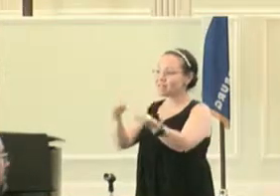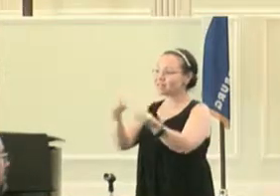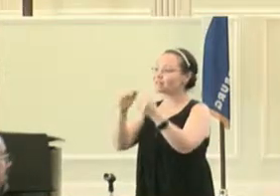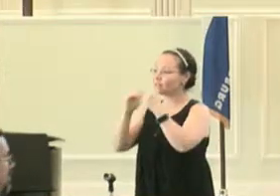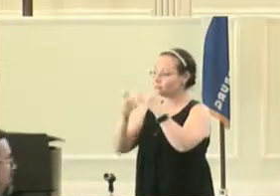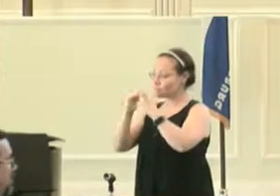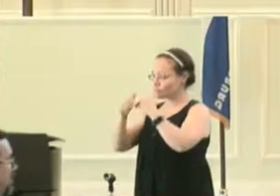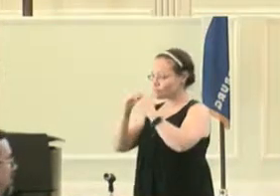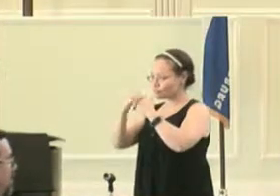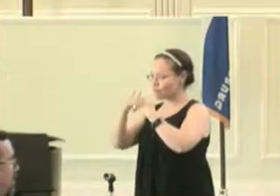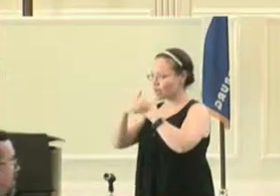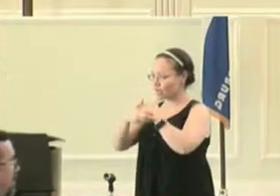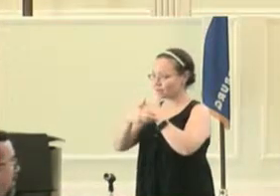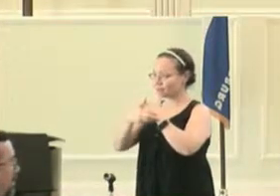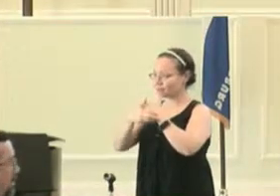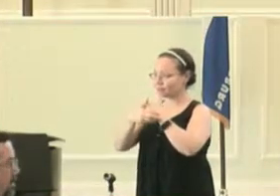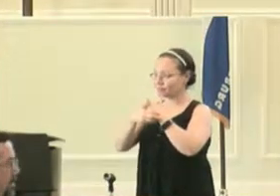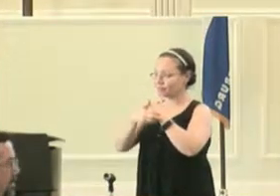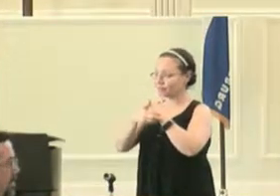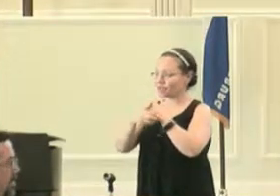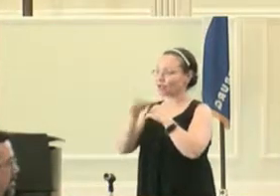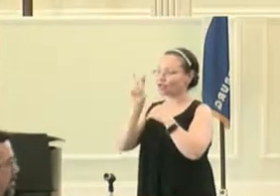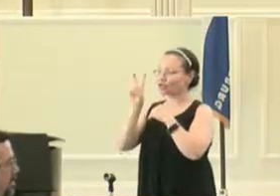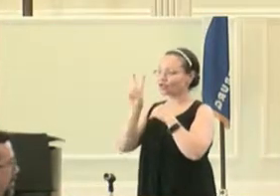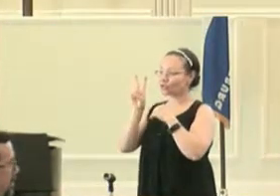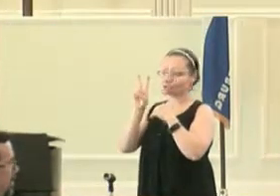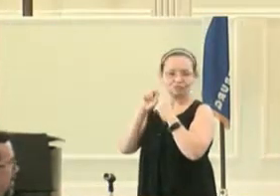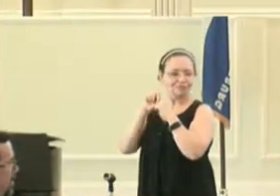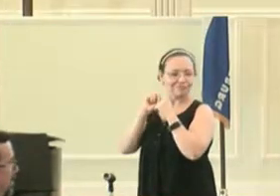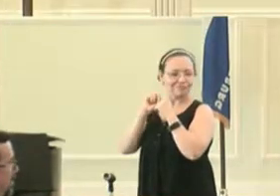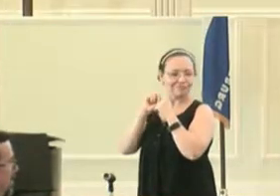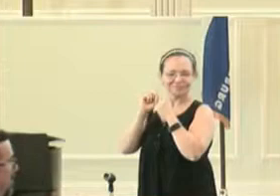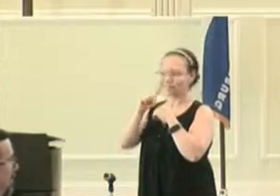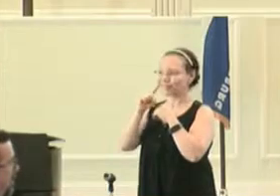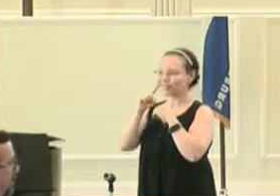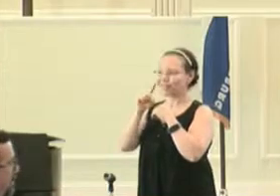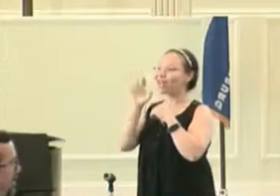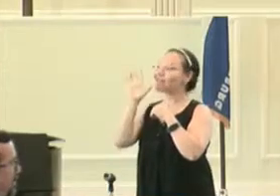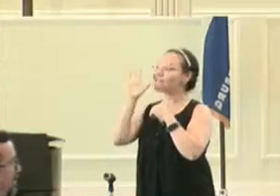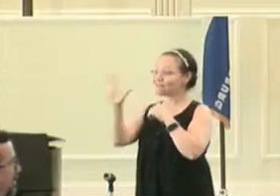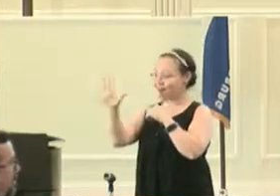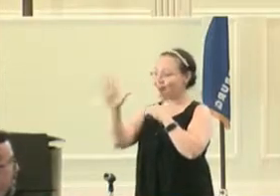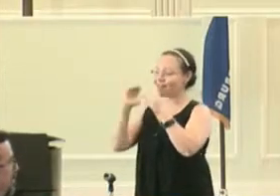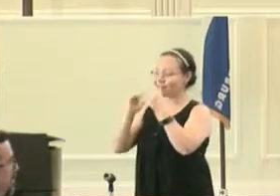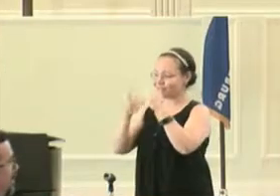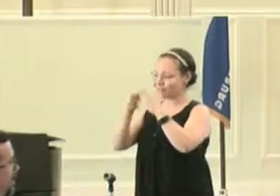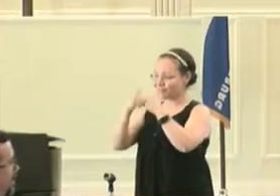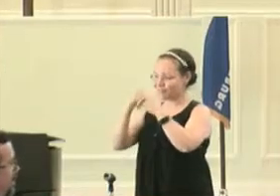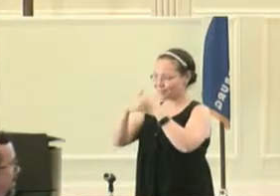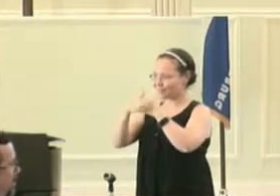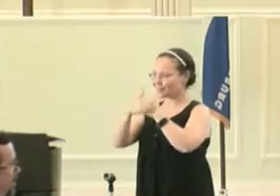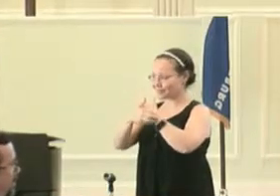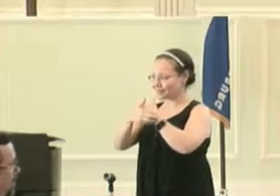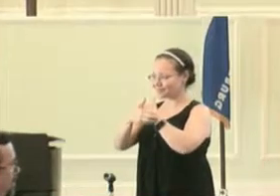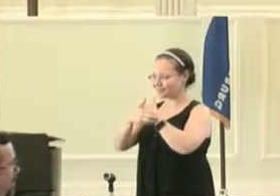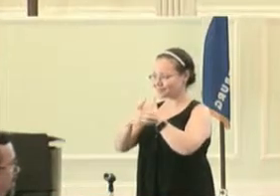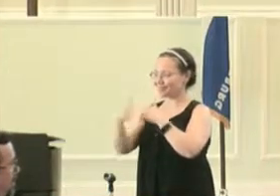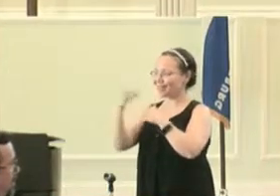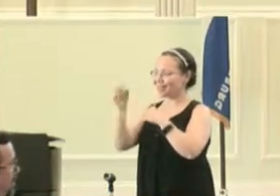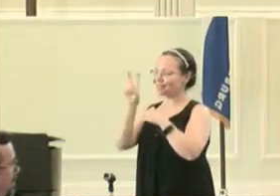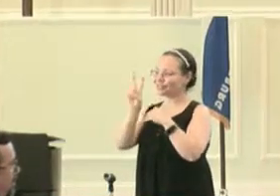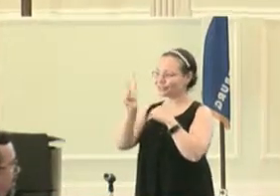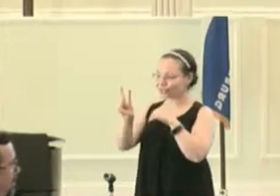Bread. How many loaves of bread did he get? No. Five loaves of bread and